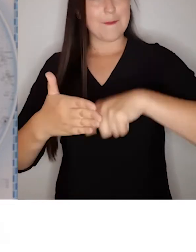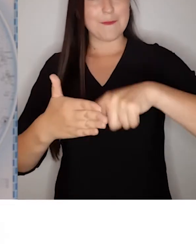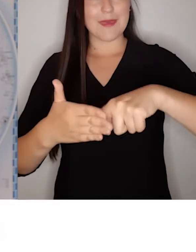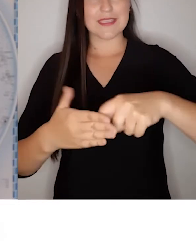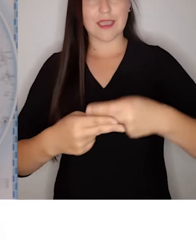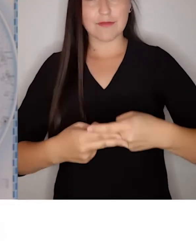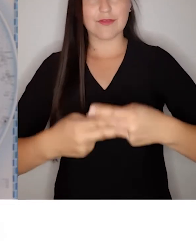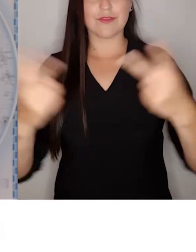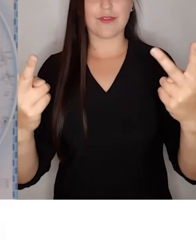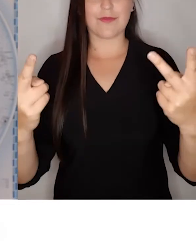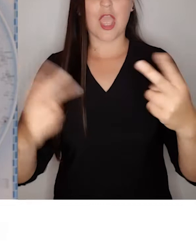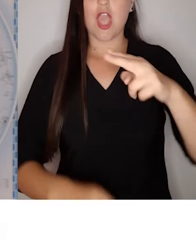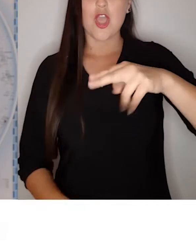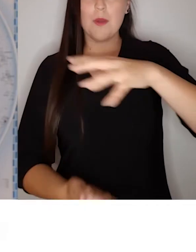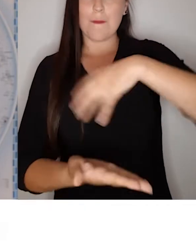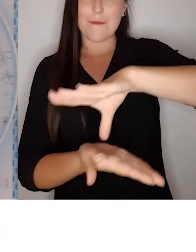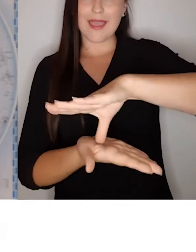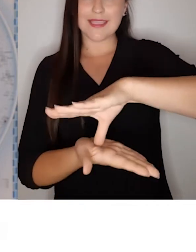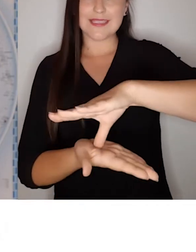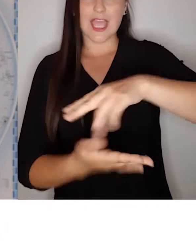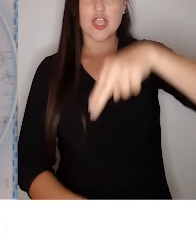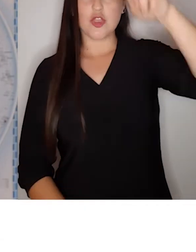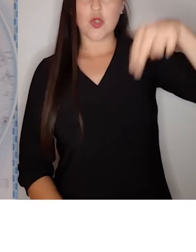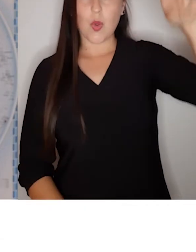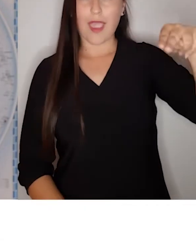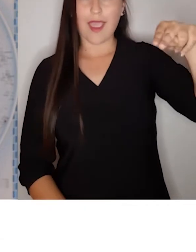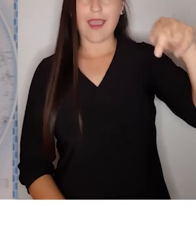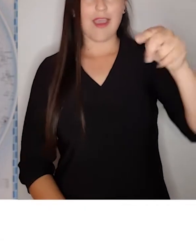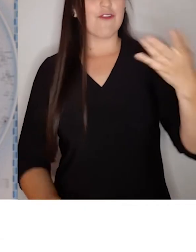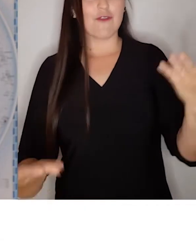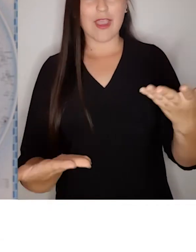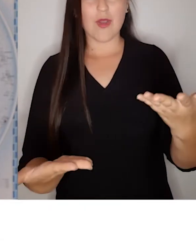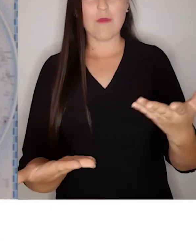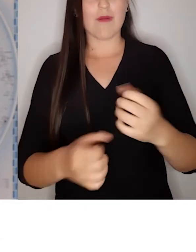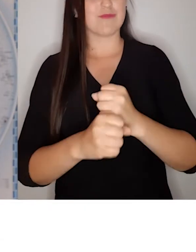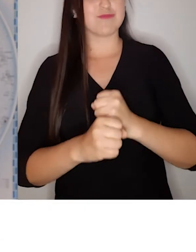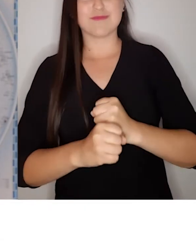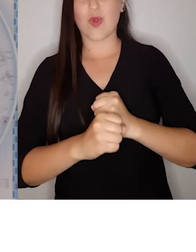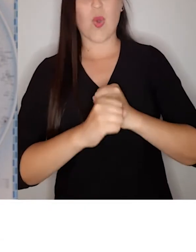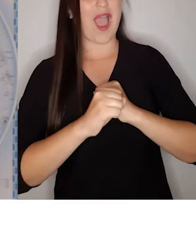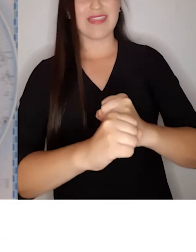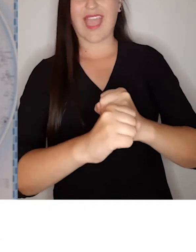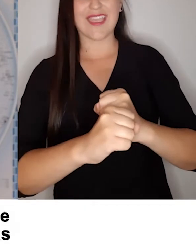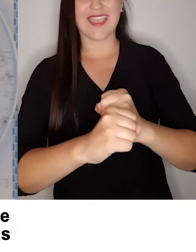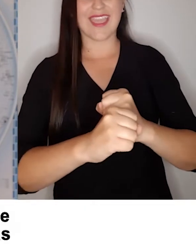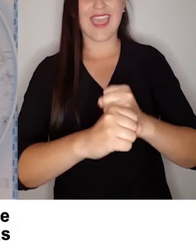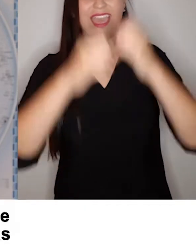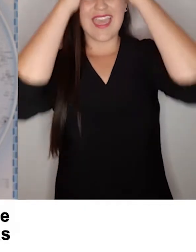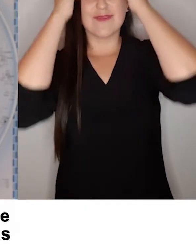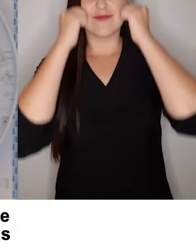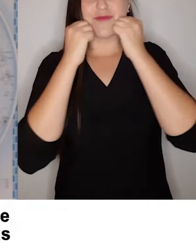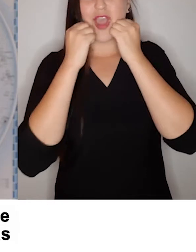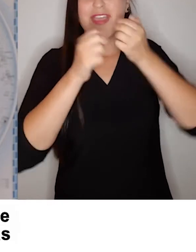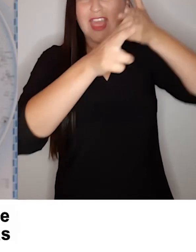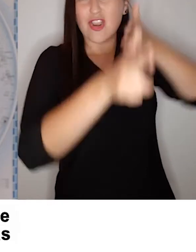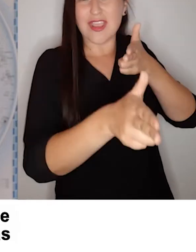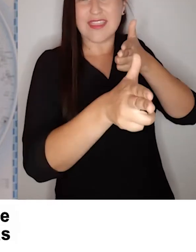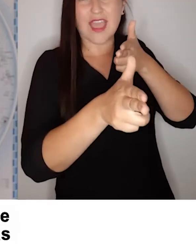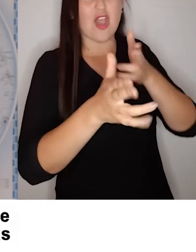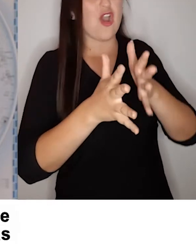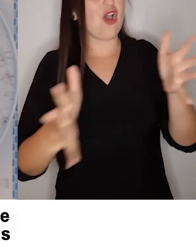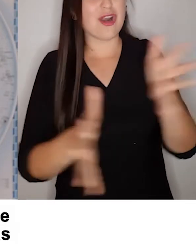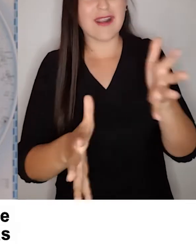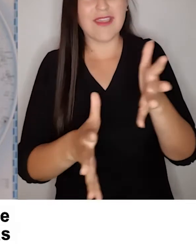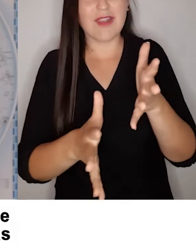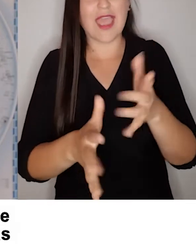Only months after publishing this report, Norway was hit by a horrible terror attack by a right-wing